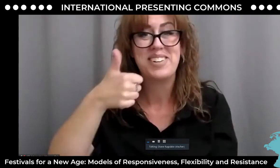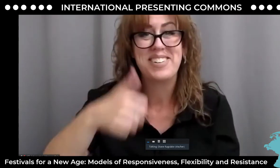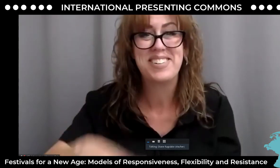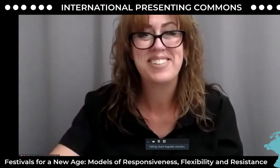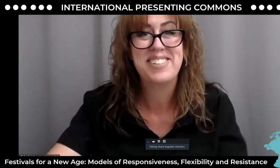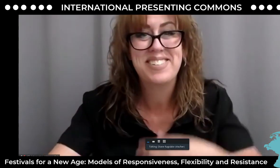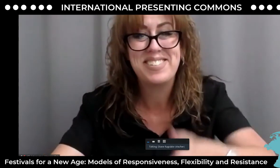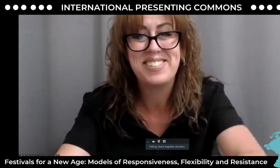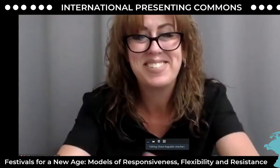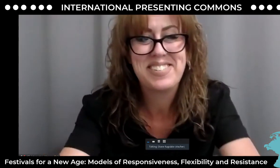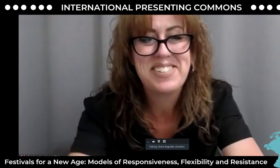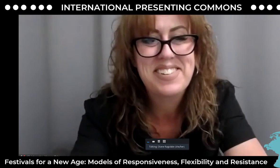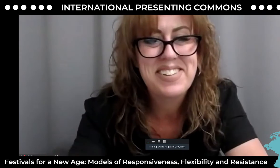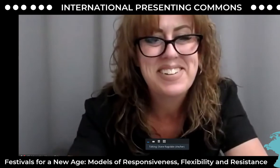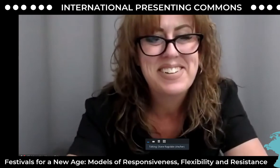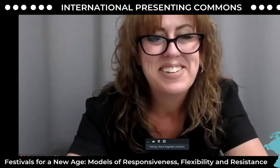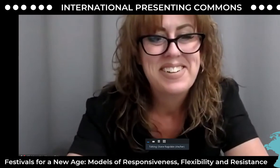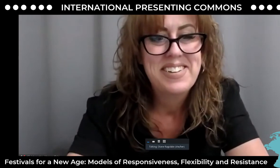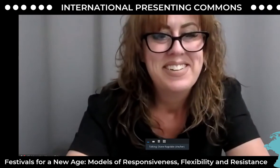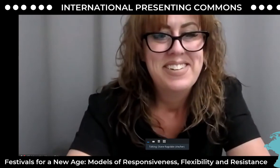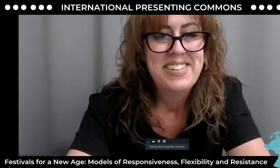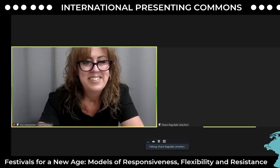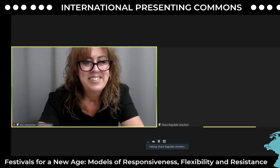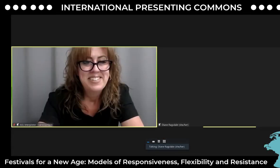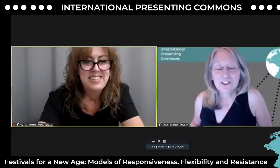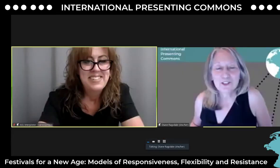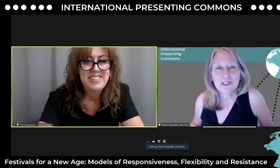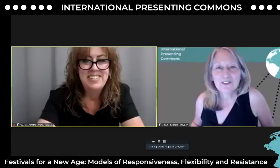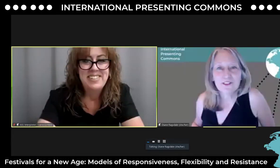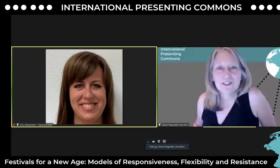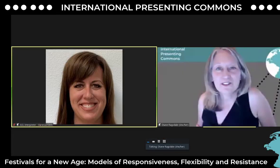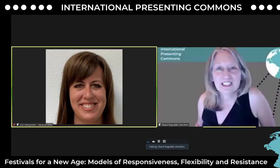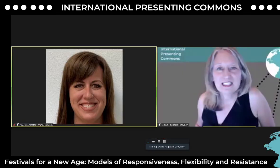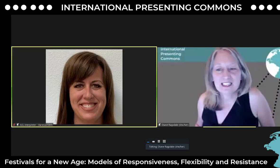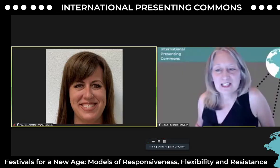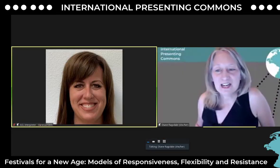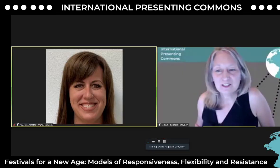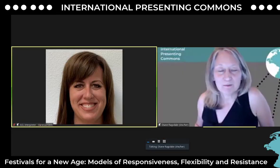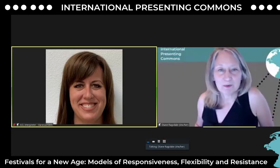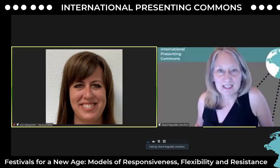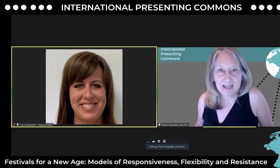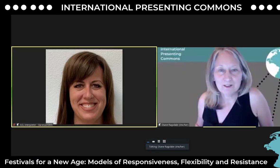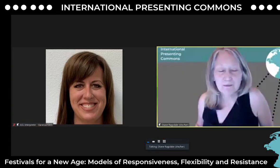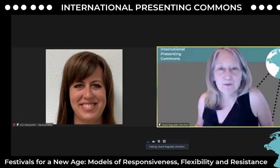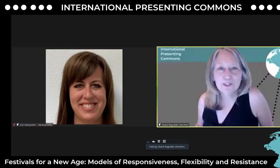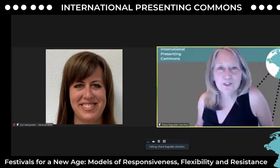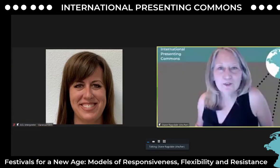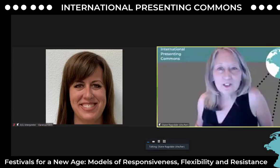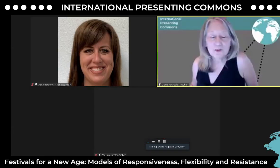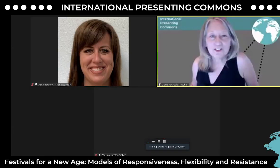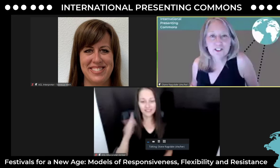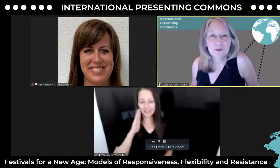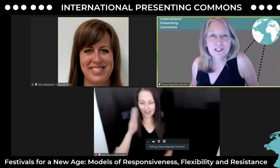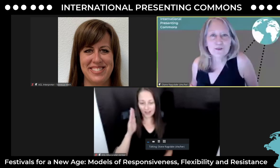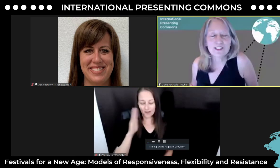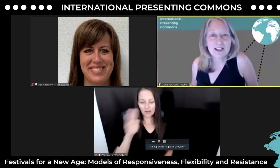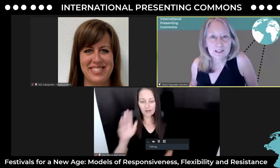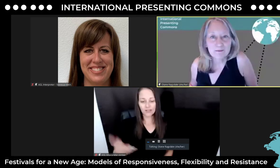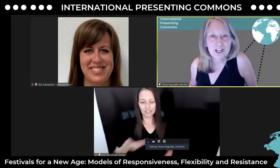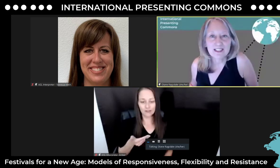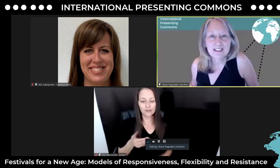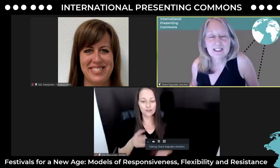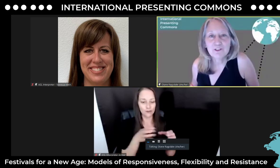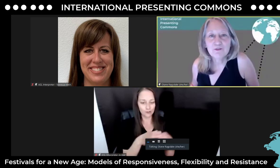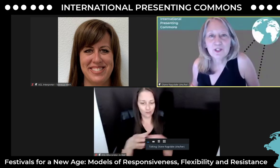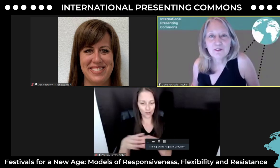Hi, everyone. I'm Diane Ragsdale, and I'm back to introduce the next breakout. Before doing so, I just want to do a